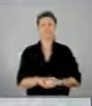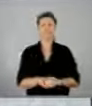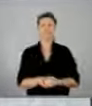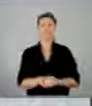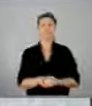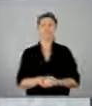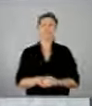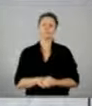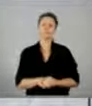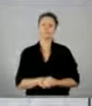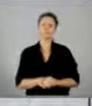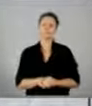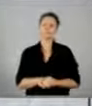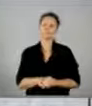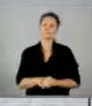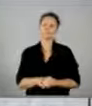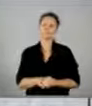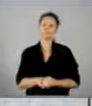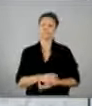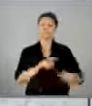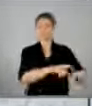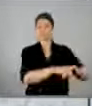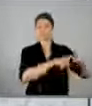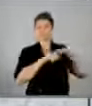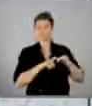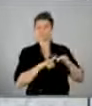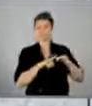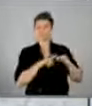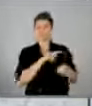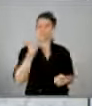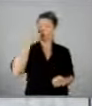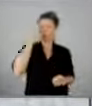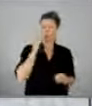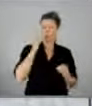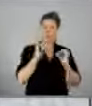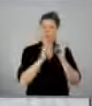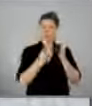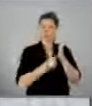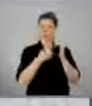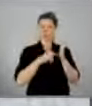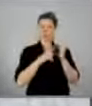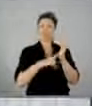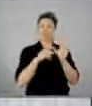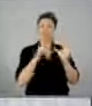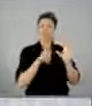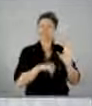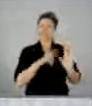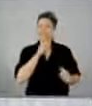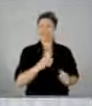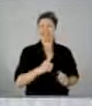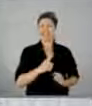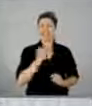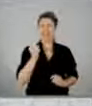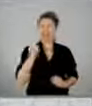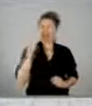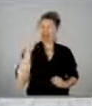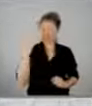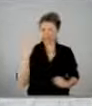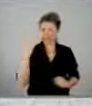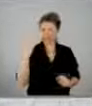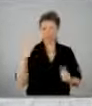Brittany Higgins says there were three very senior people in your office who knew about this alleged rape within days of it